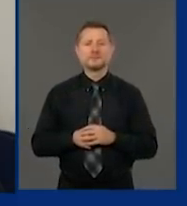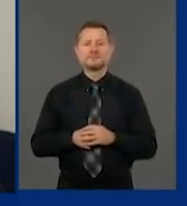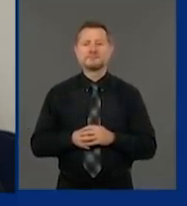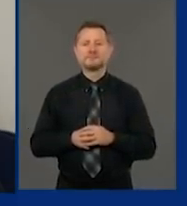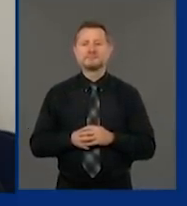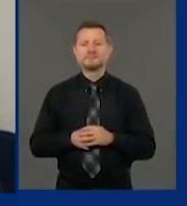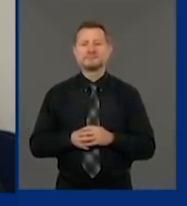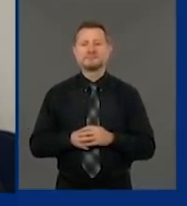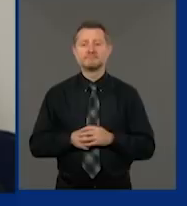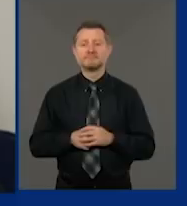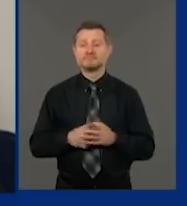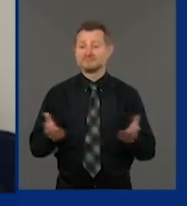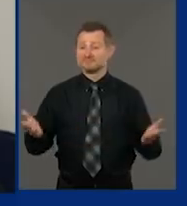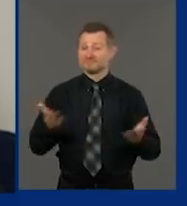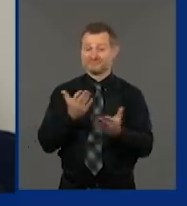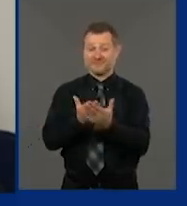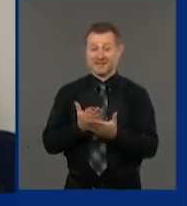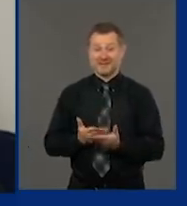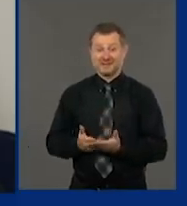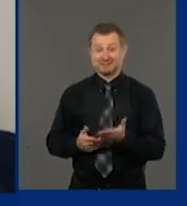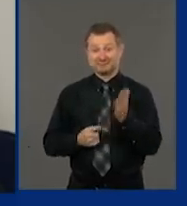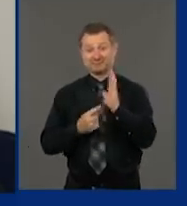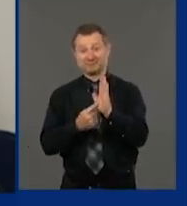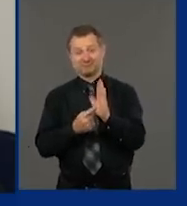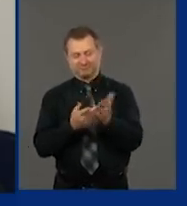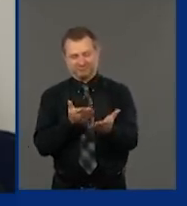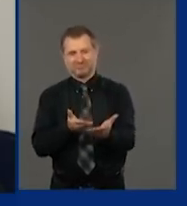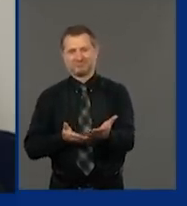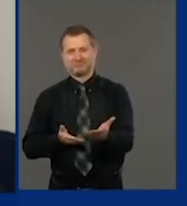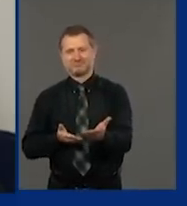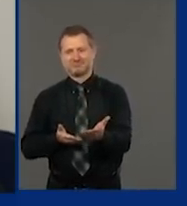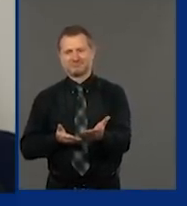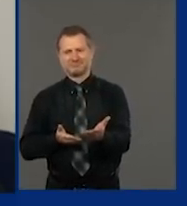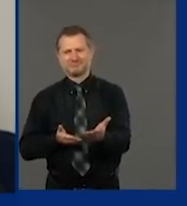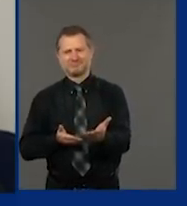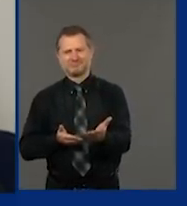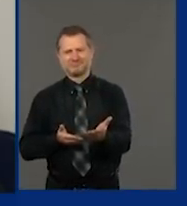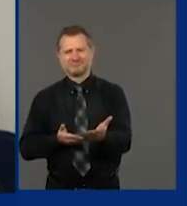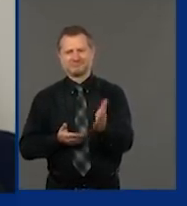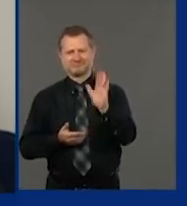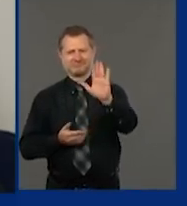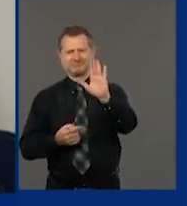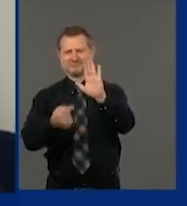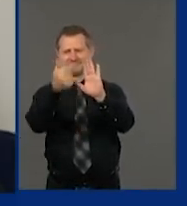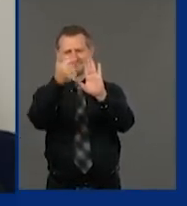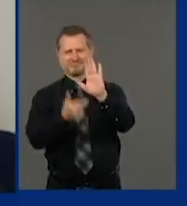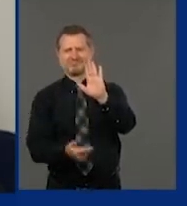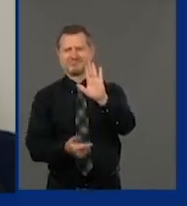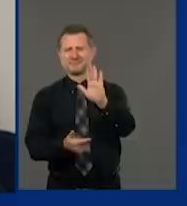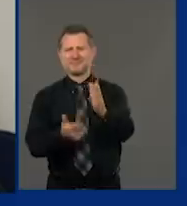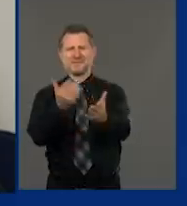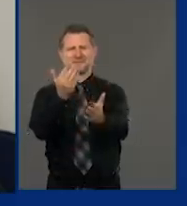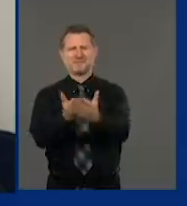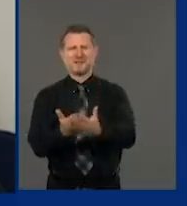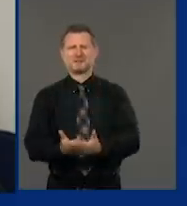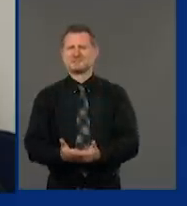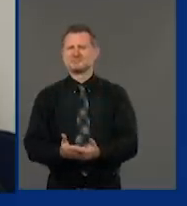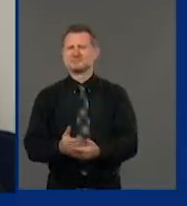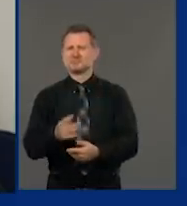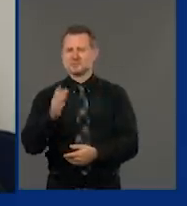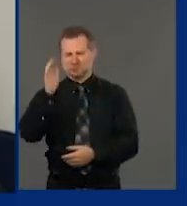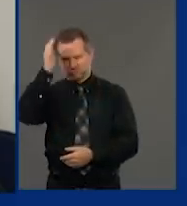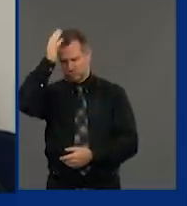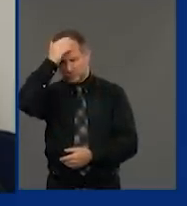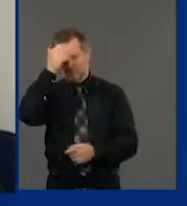You look at the facts clearly demonstrate Trump was